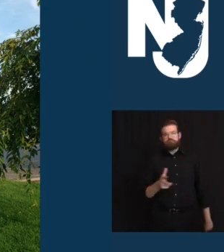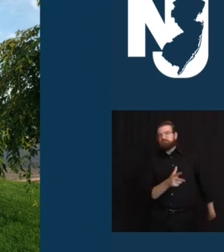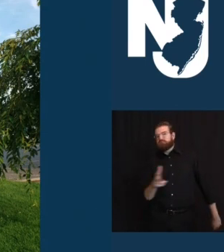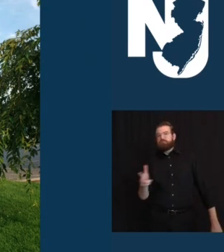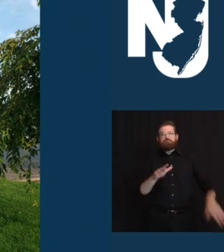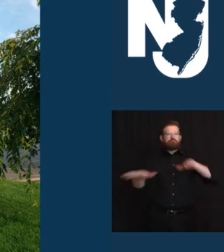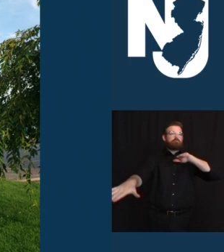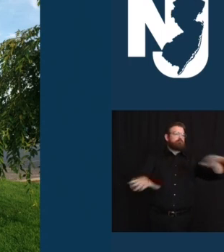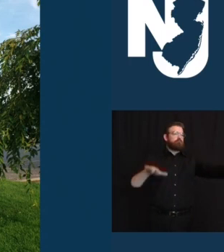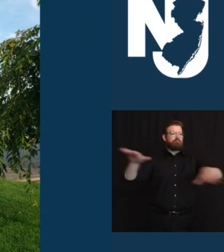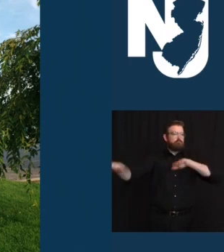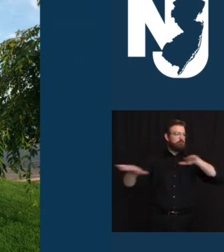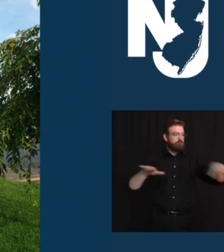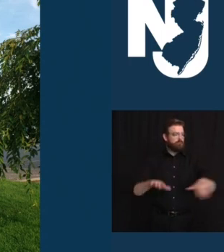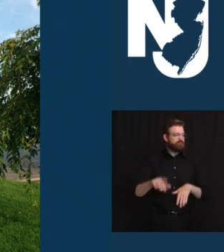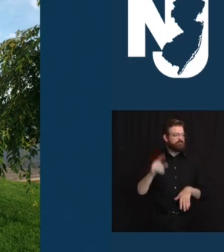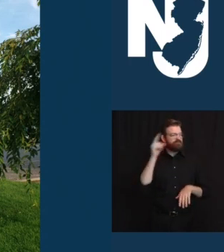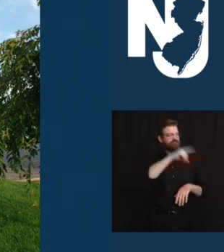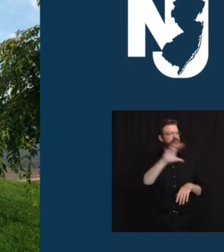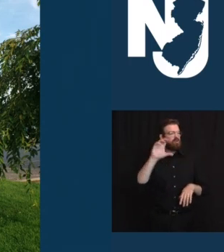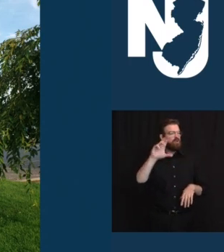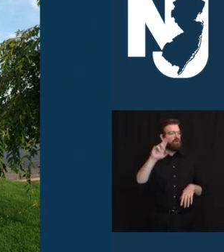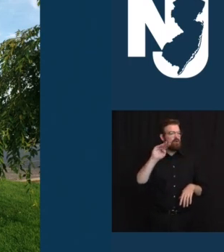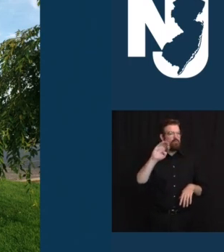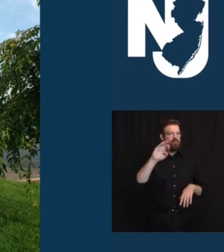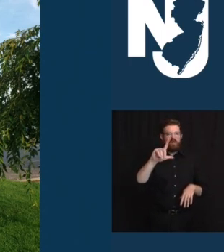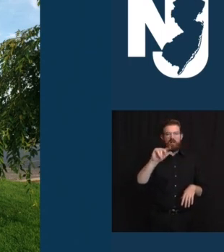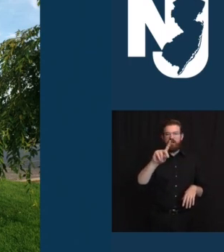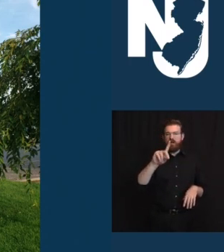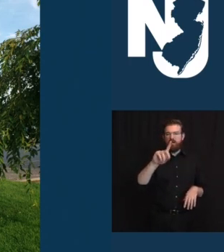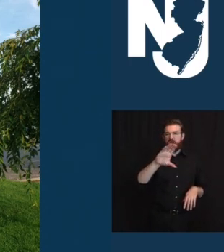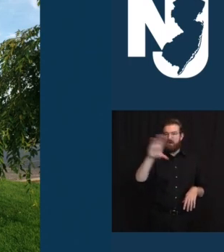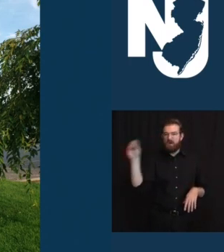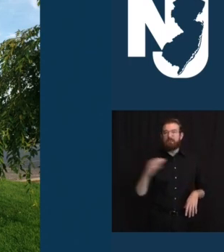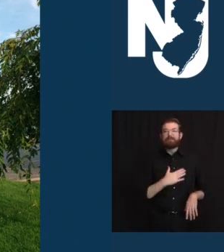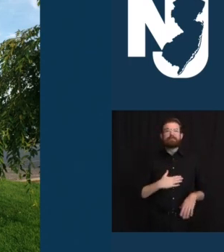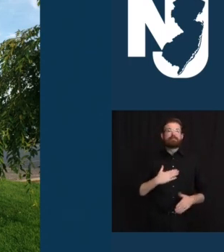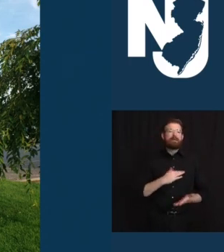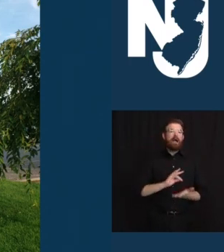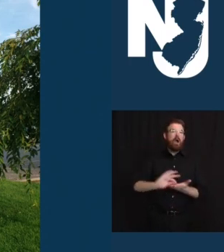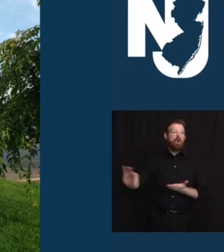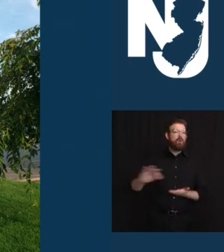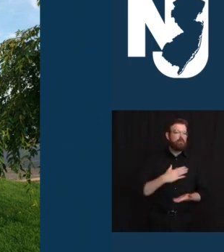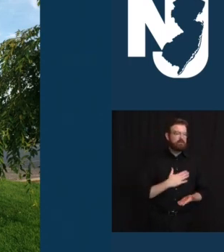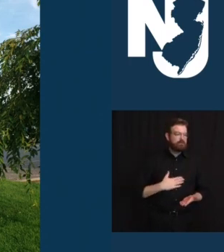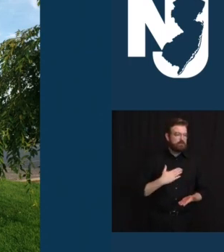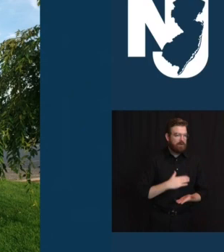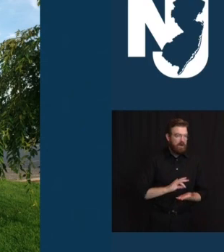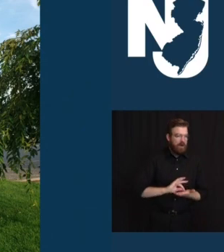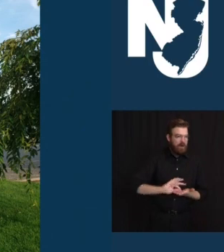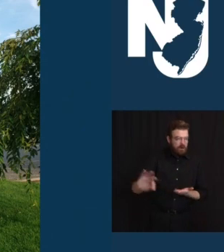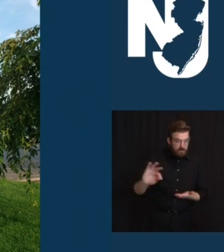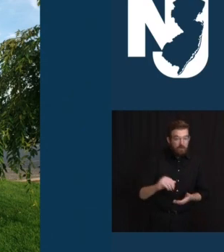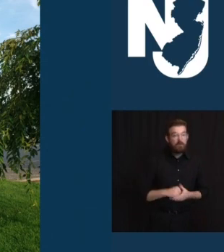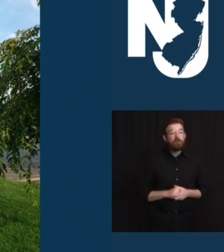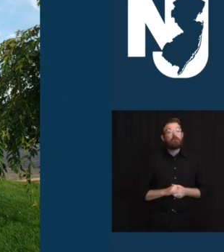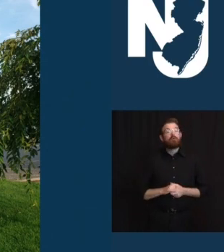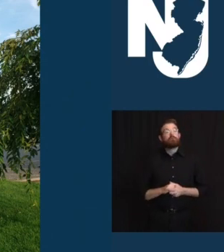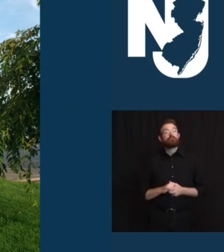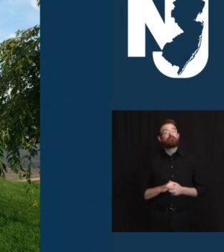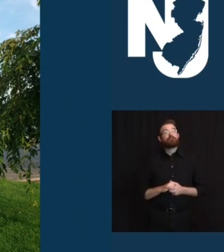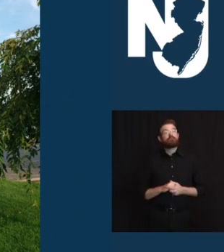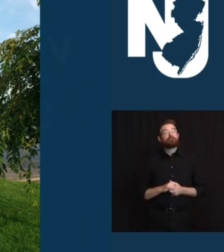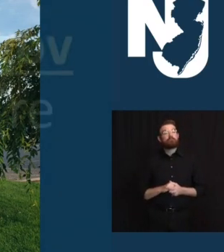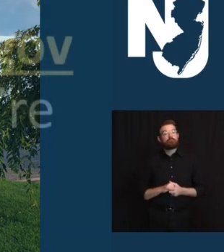in Cumberland County, and next week we will begin working even more closely with our faith communities. And by the way, it's this